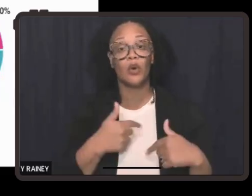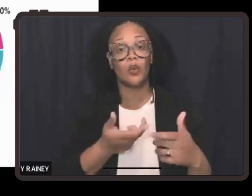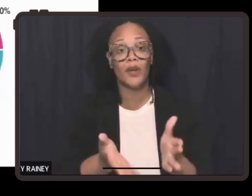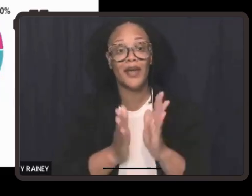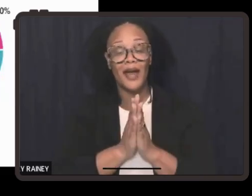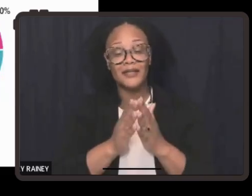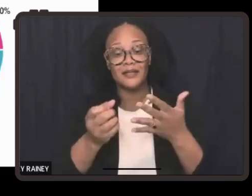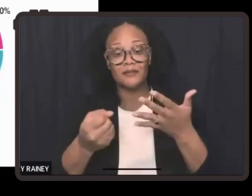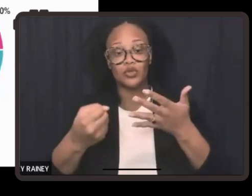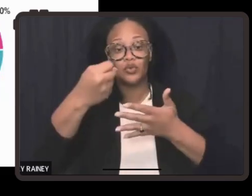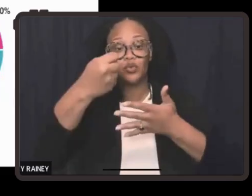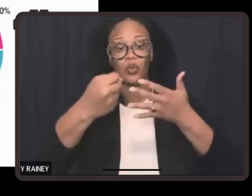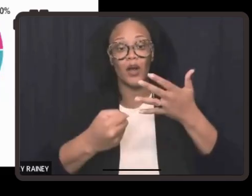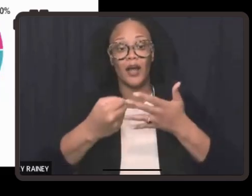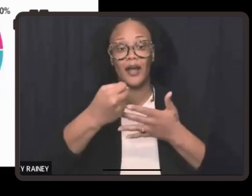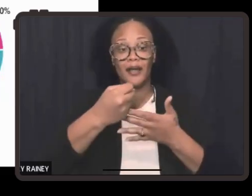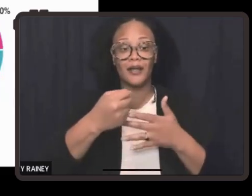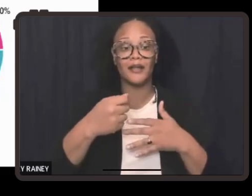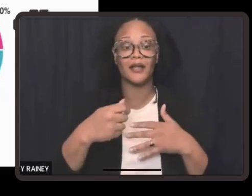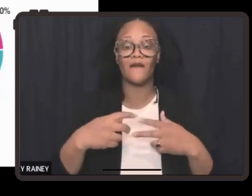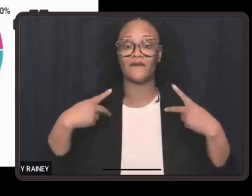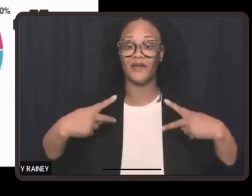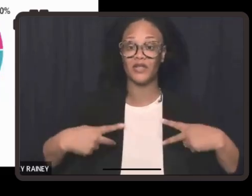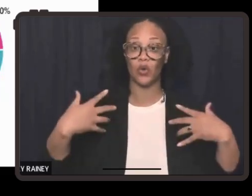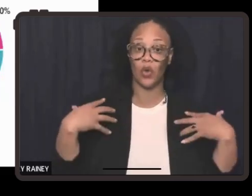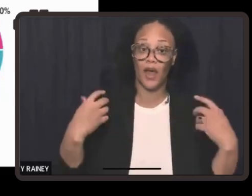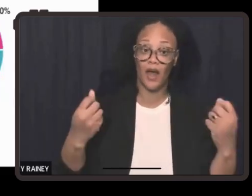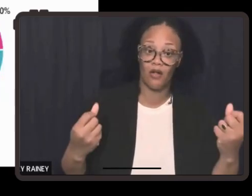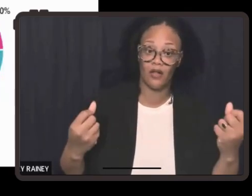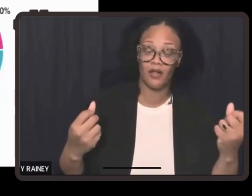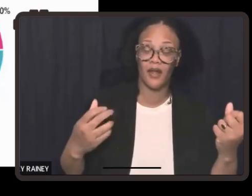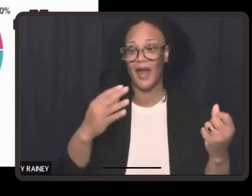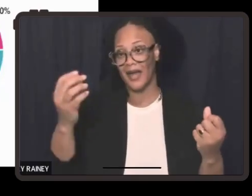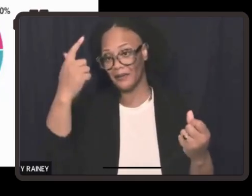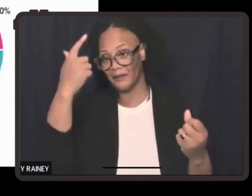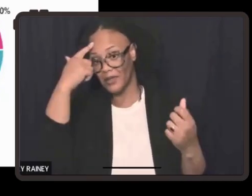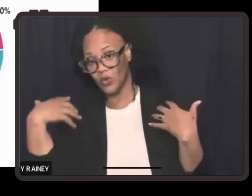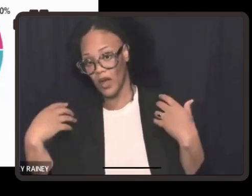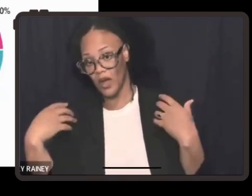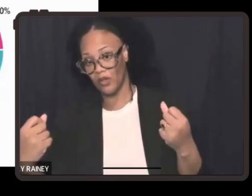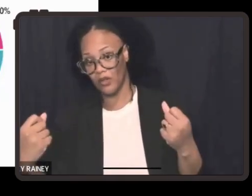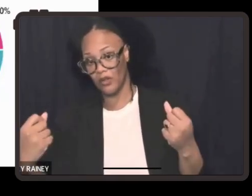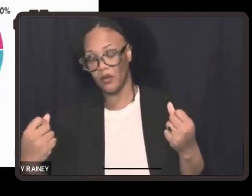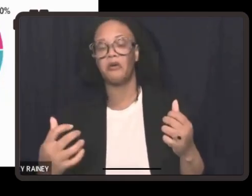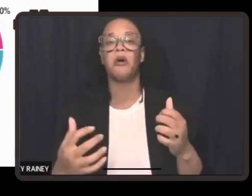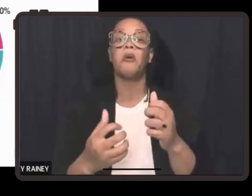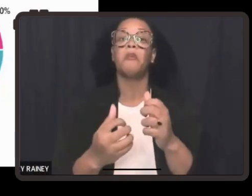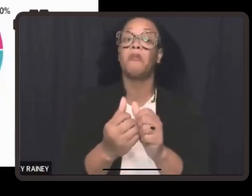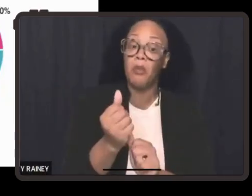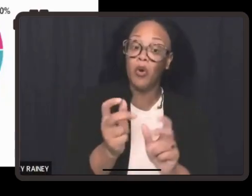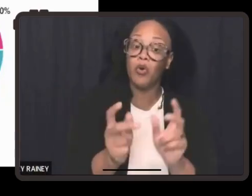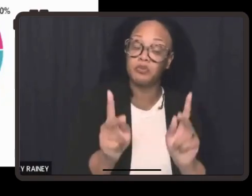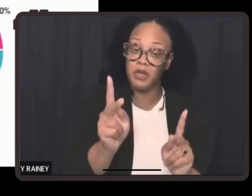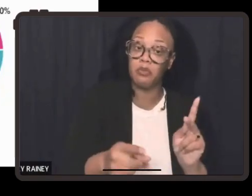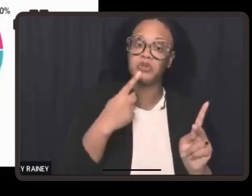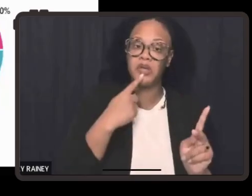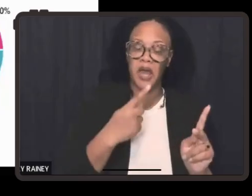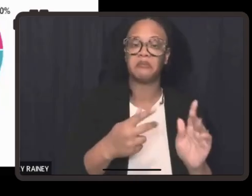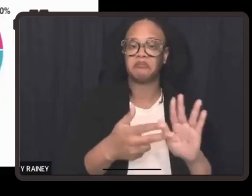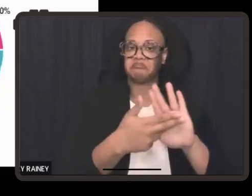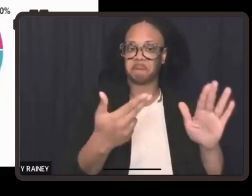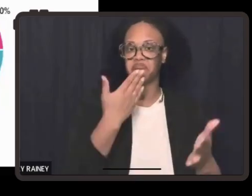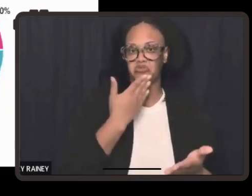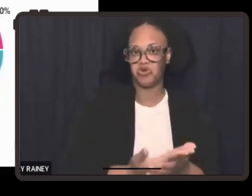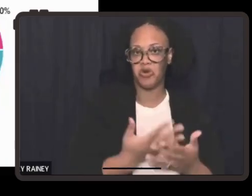general mental health. And most of them found themselves in a good physical or mental health, which is